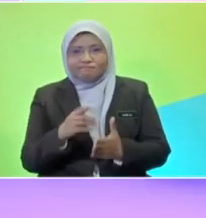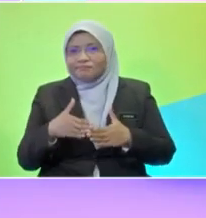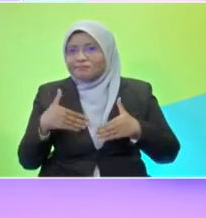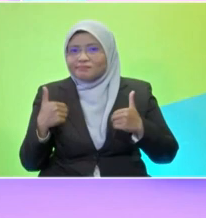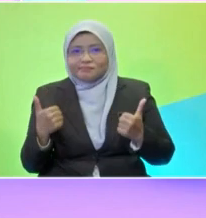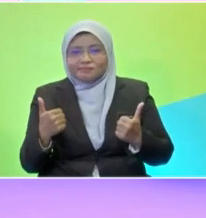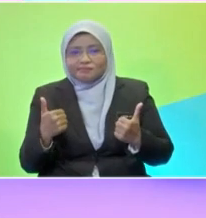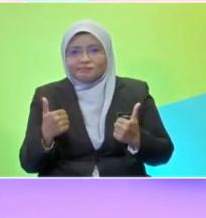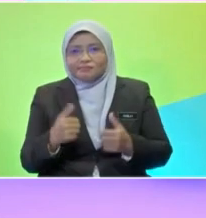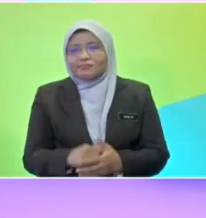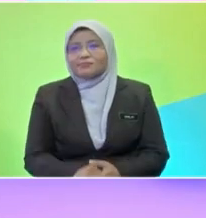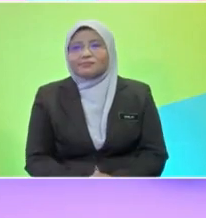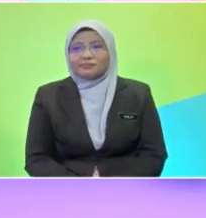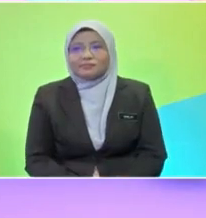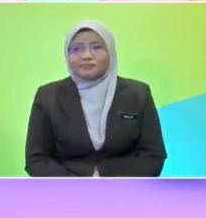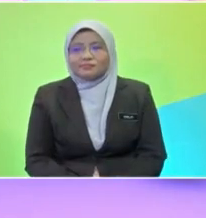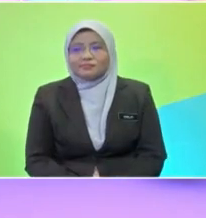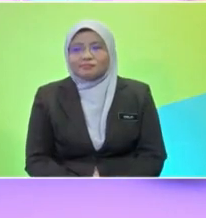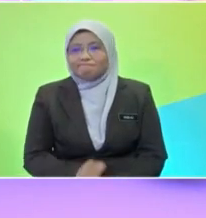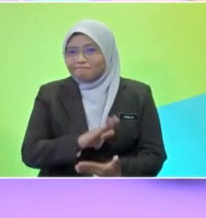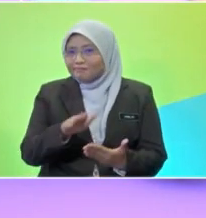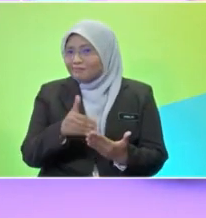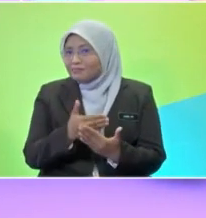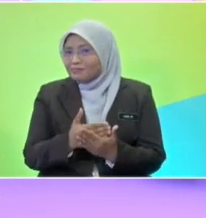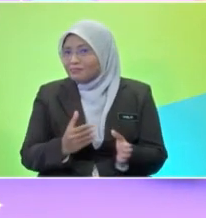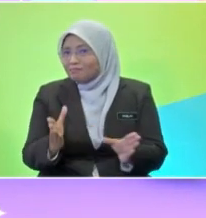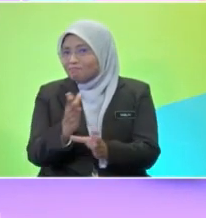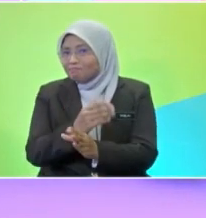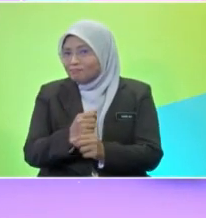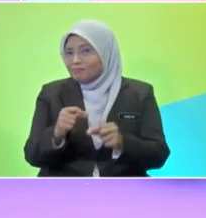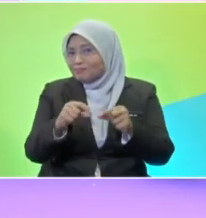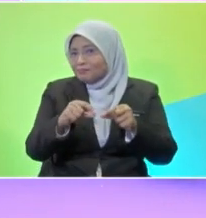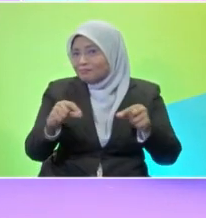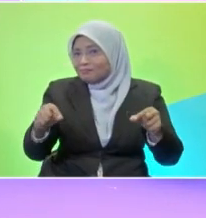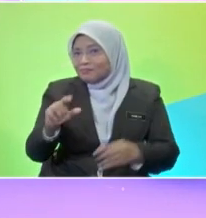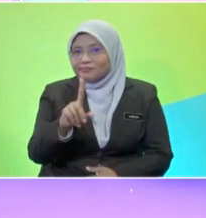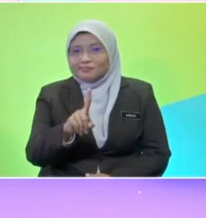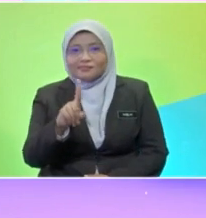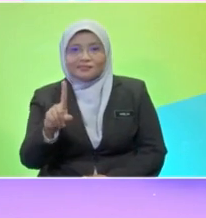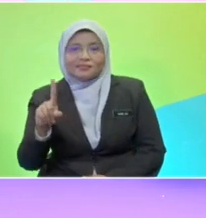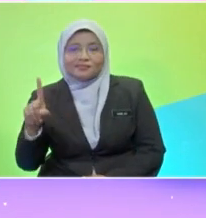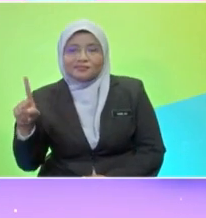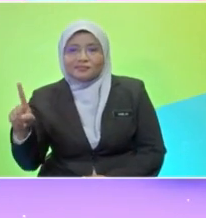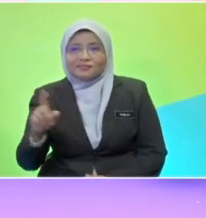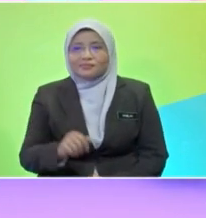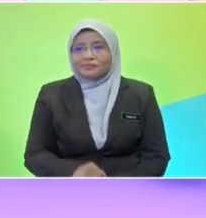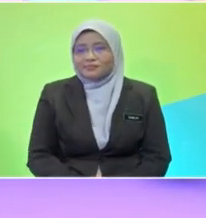shall reward them with another note stick. And to all pupils at home and also our friends in Google Meet,